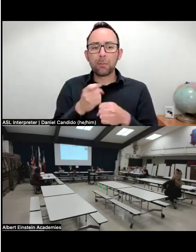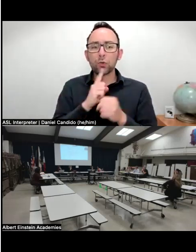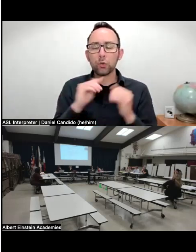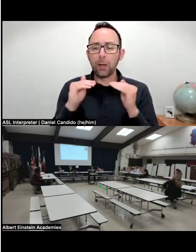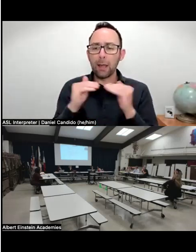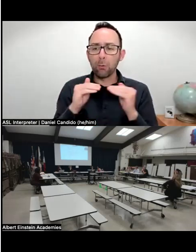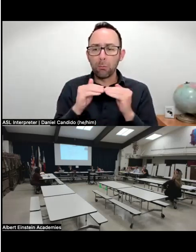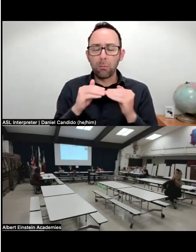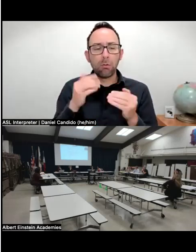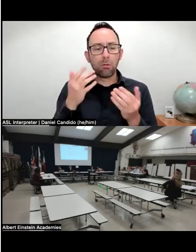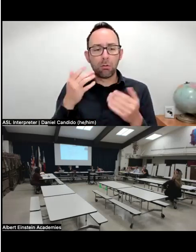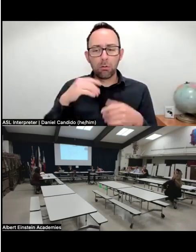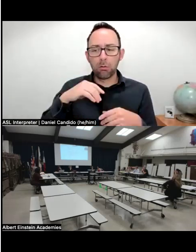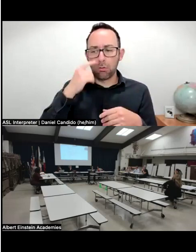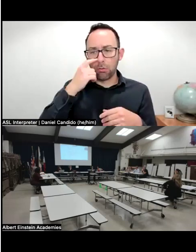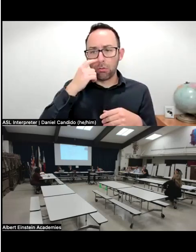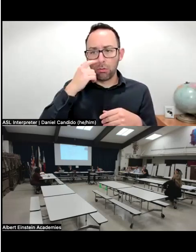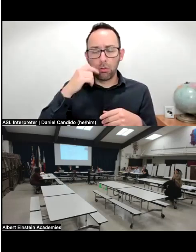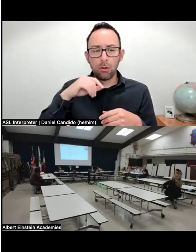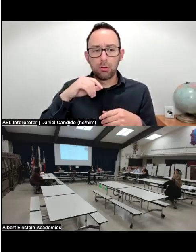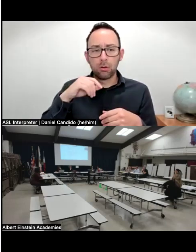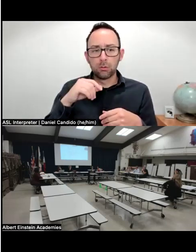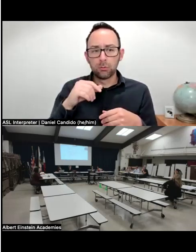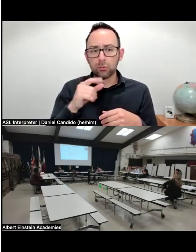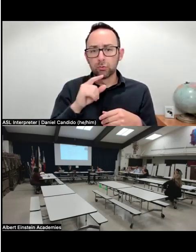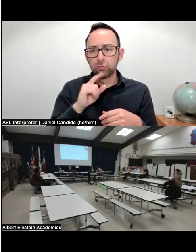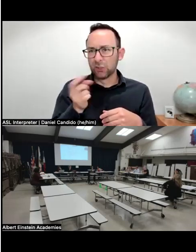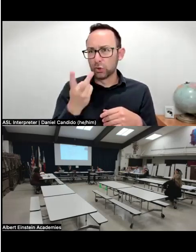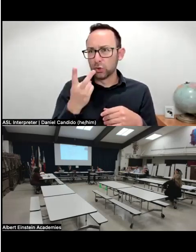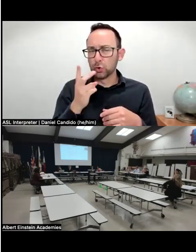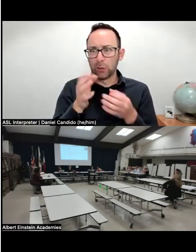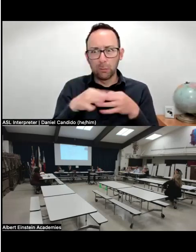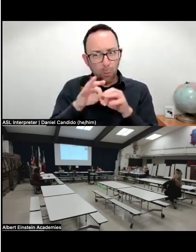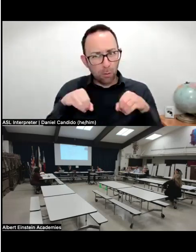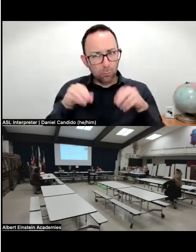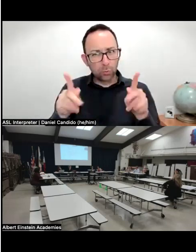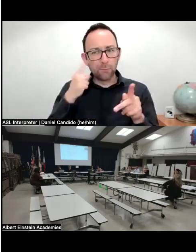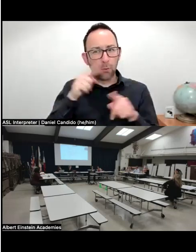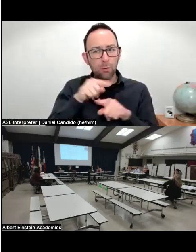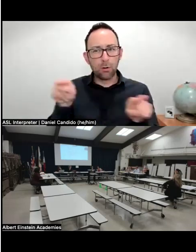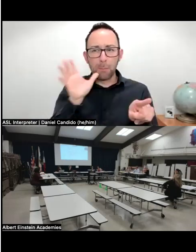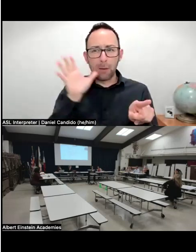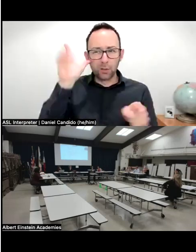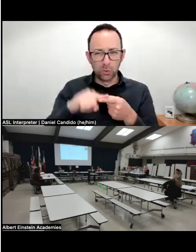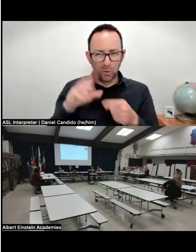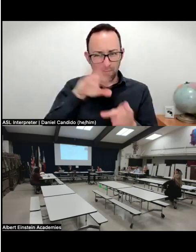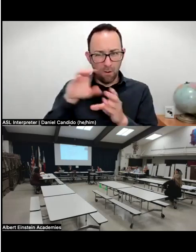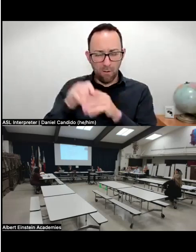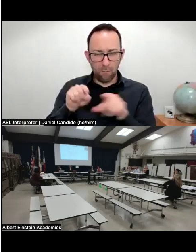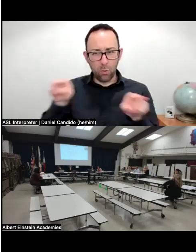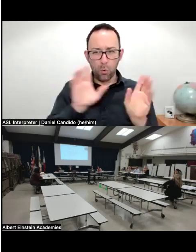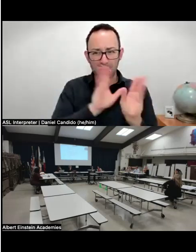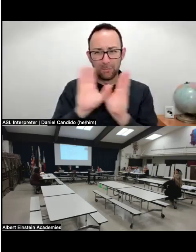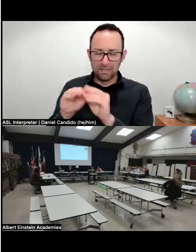think that that's really important because these are two really important opportunities for parents to be involved. And so I want to keep that the same